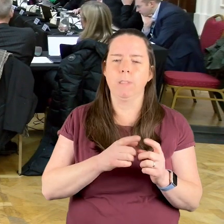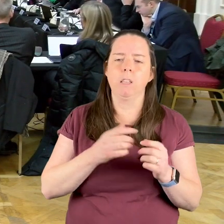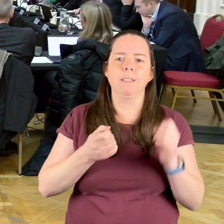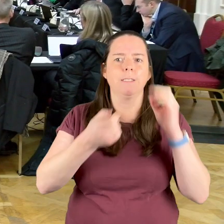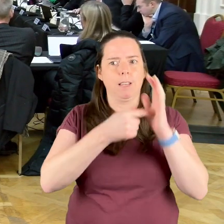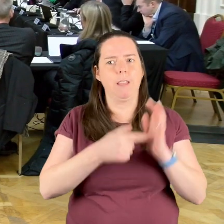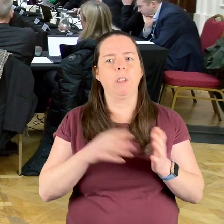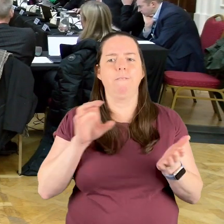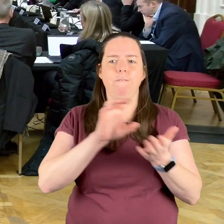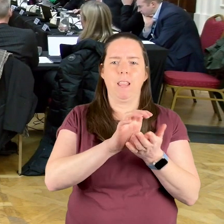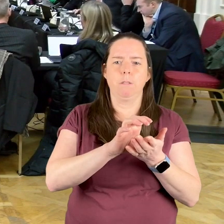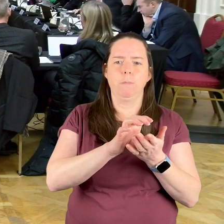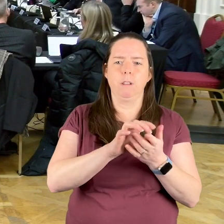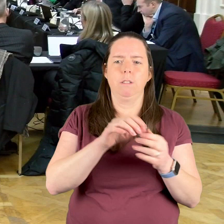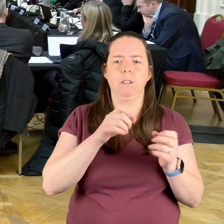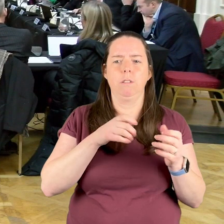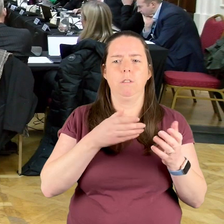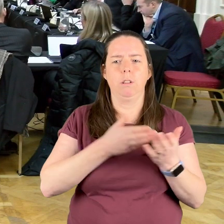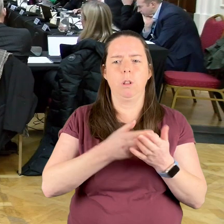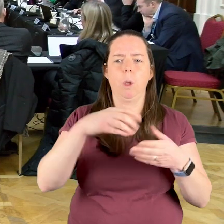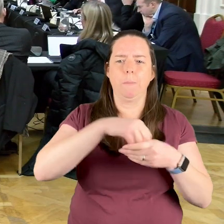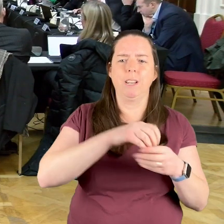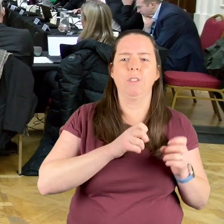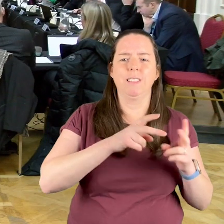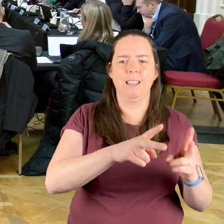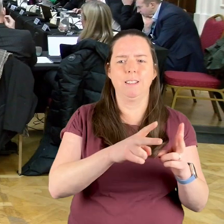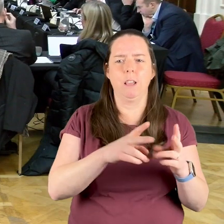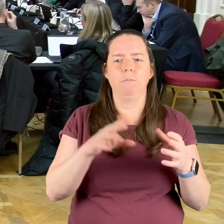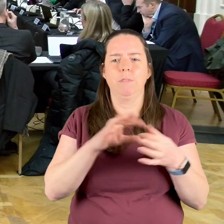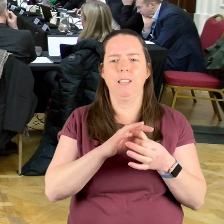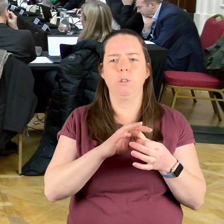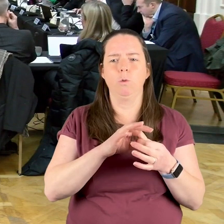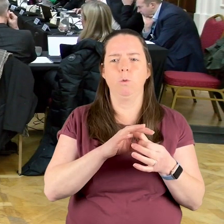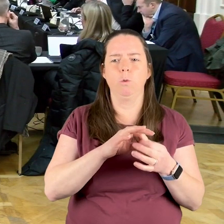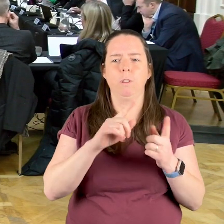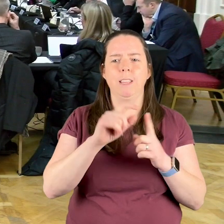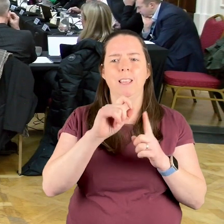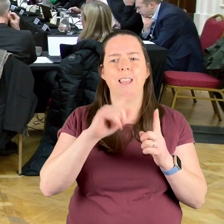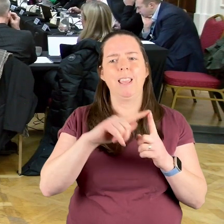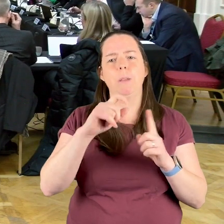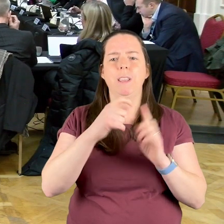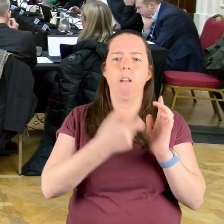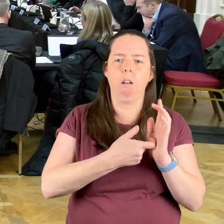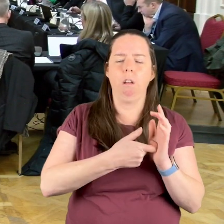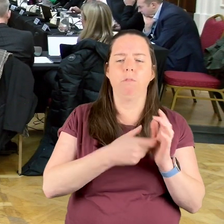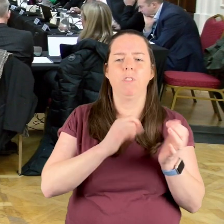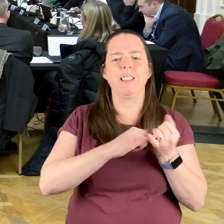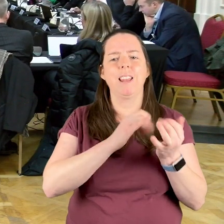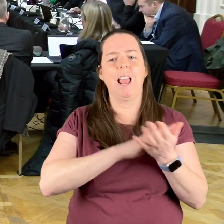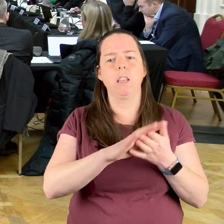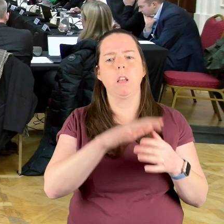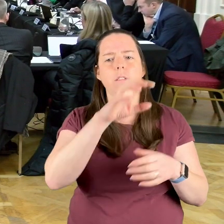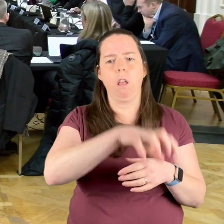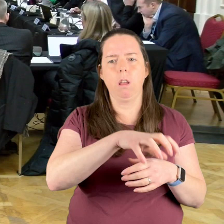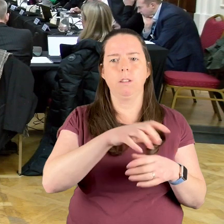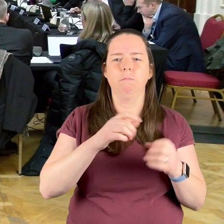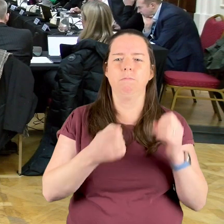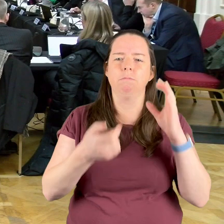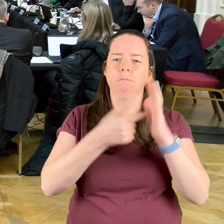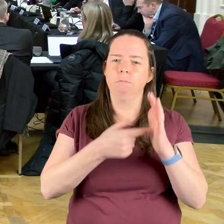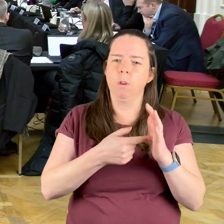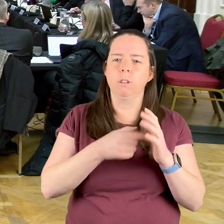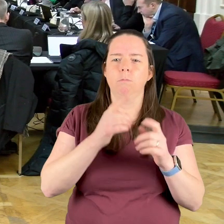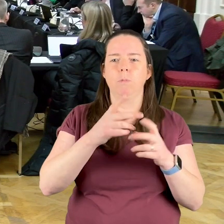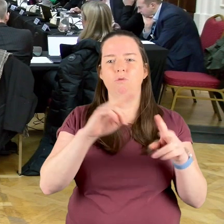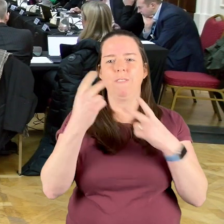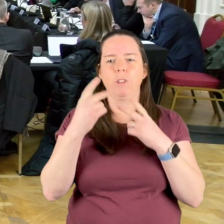system in terms of the EPR across the sort of Centelier site. But just importantly, we have